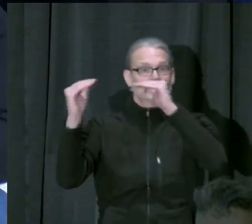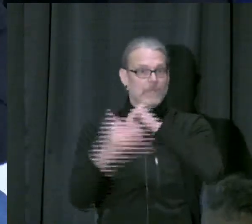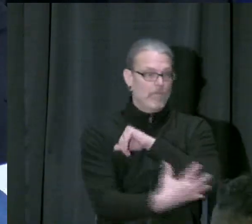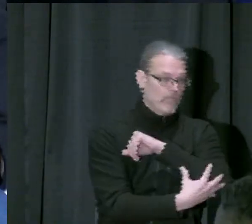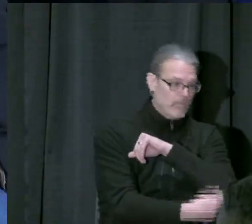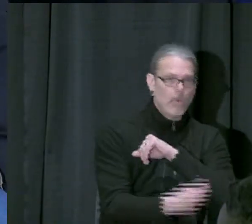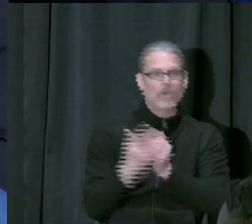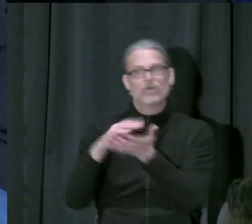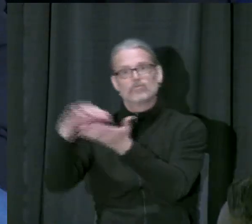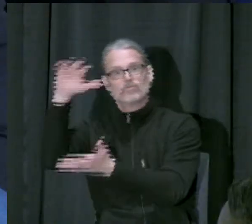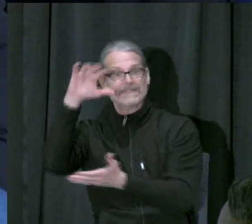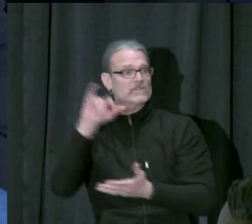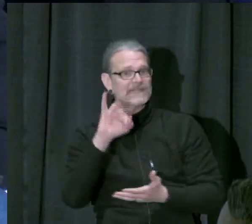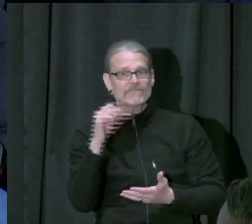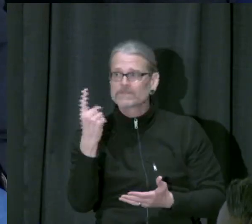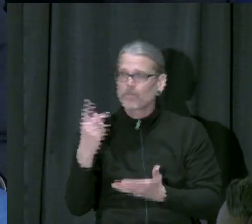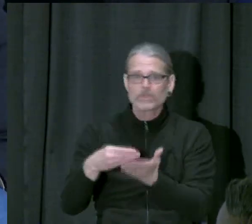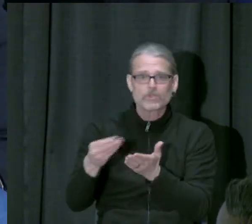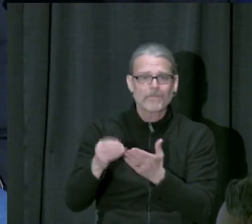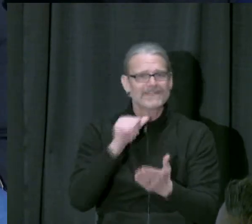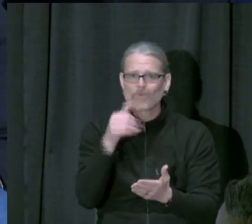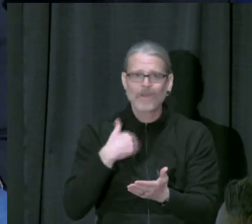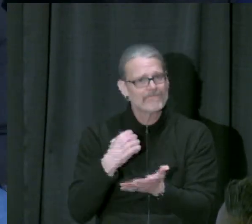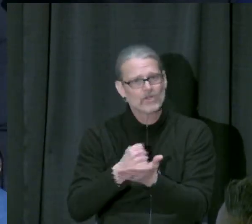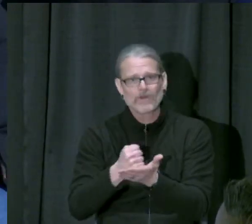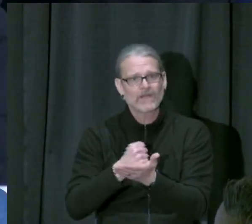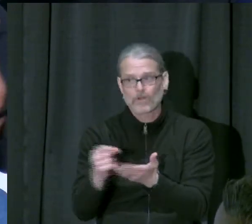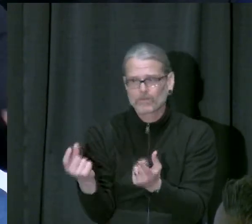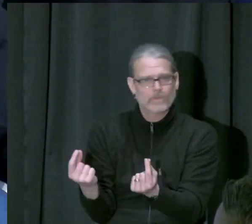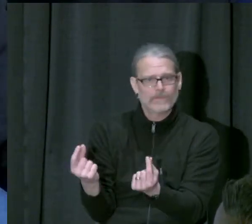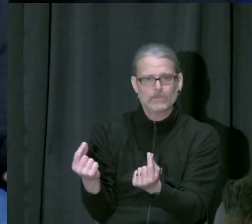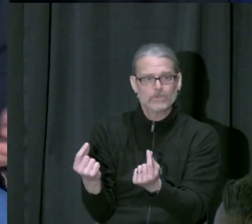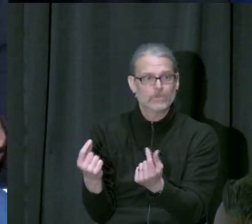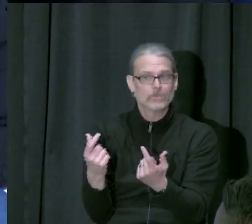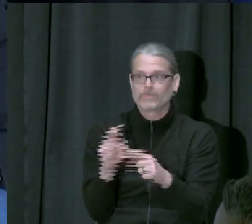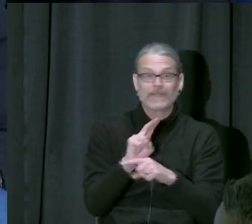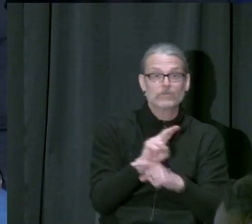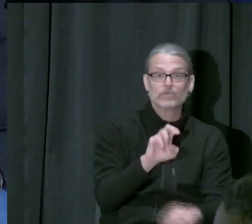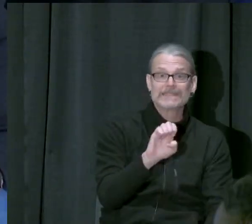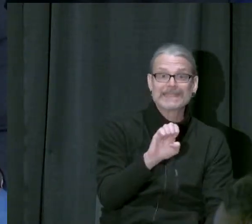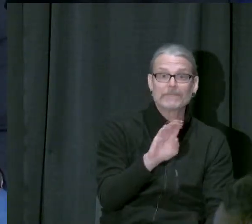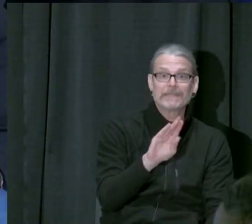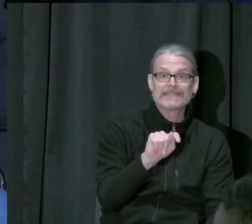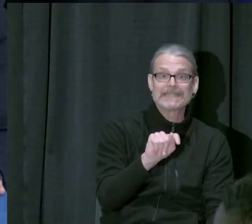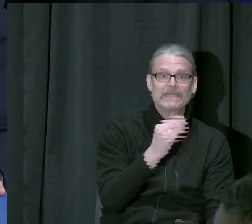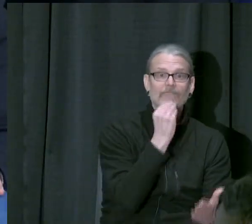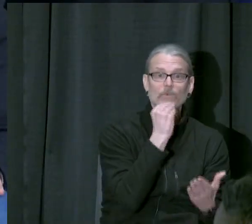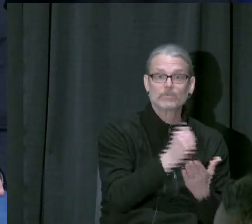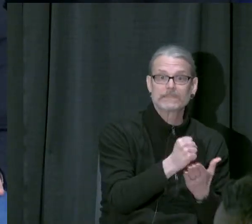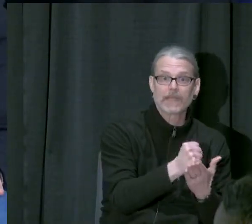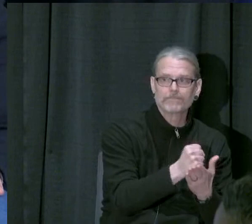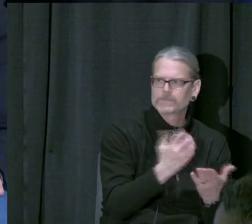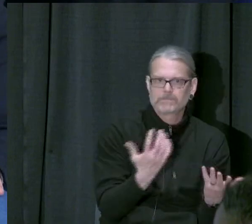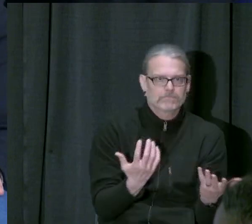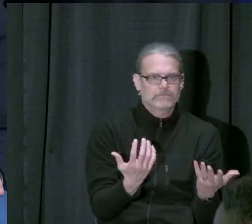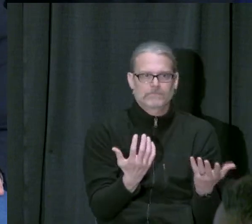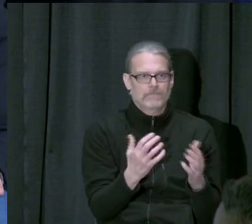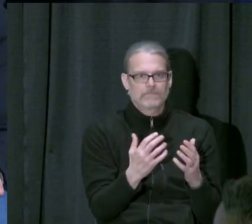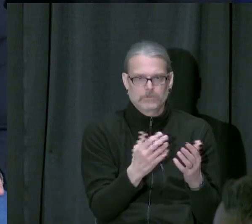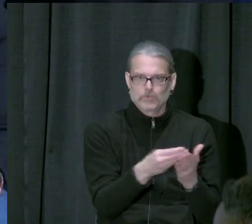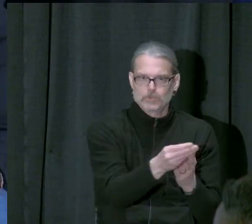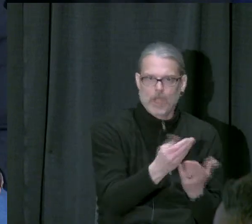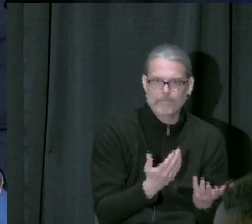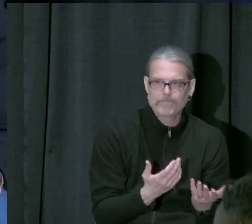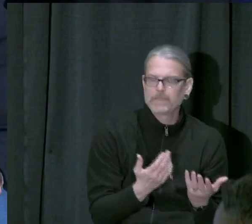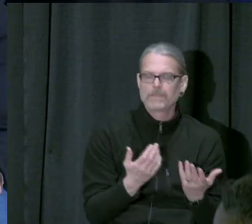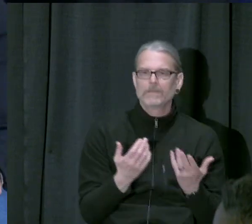have a credit card, or I may rely on EBT and food stamps as a mean to shop. We also look